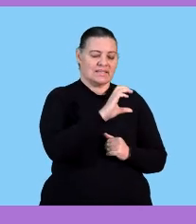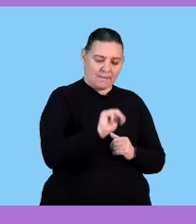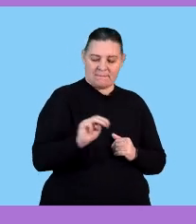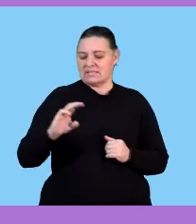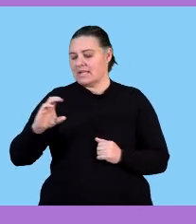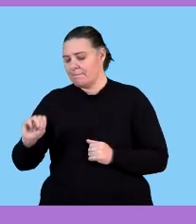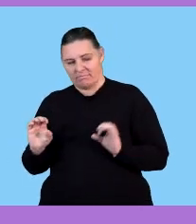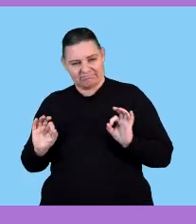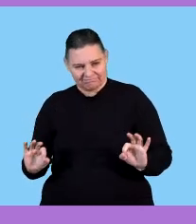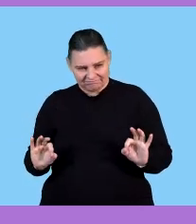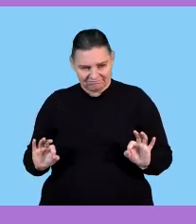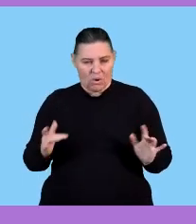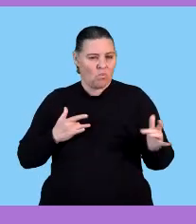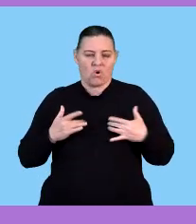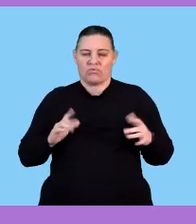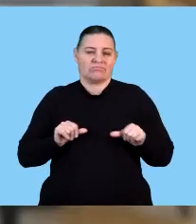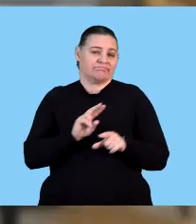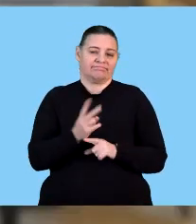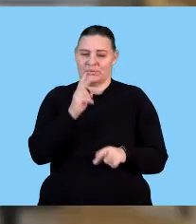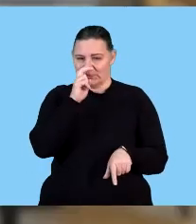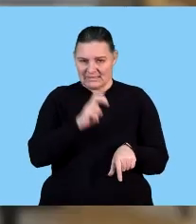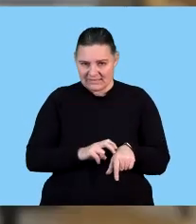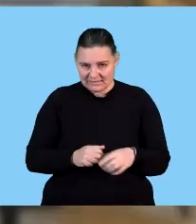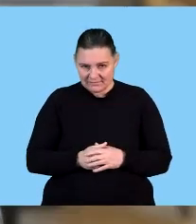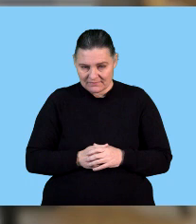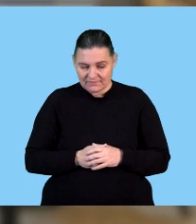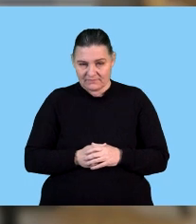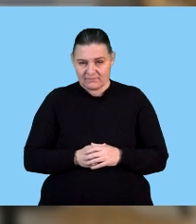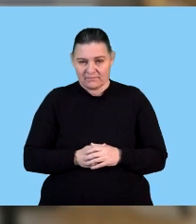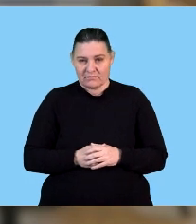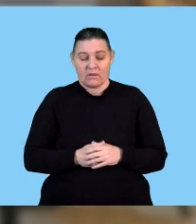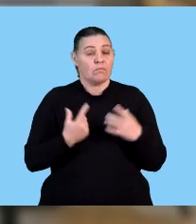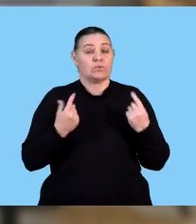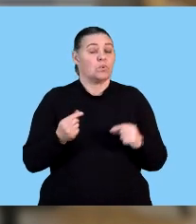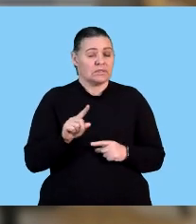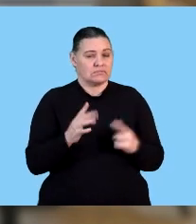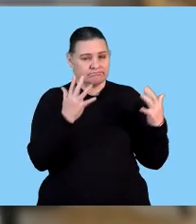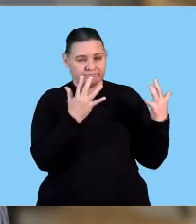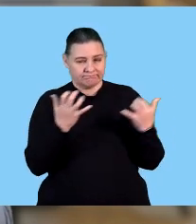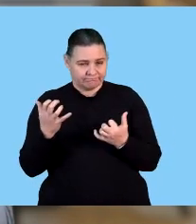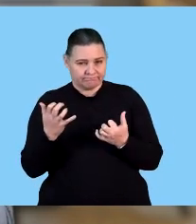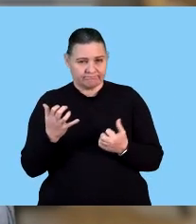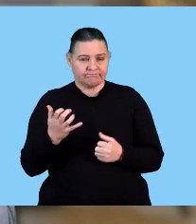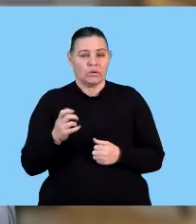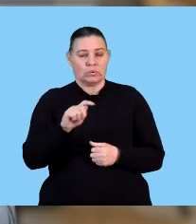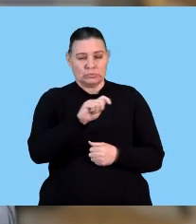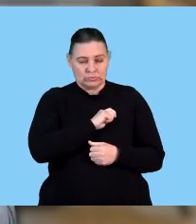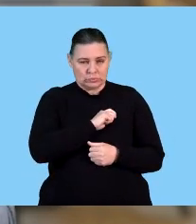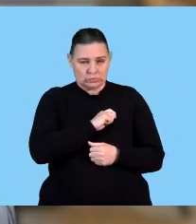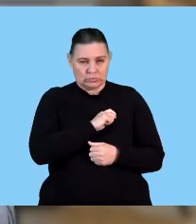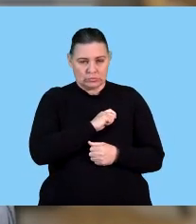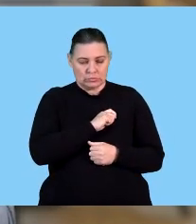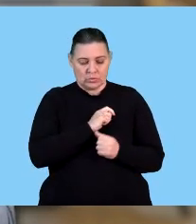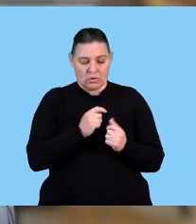are the same. No reason to worry about conversions. So what we're doing is we're calculating the real